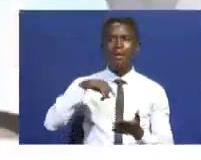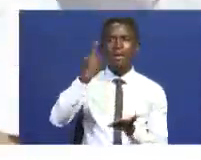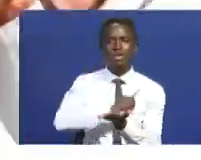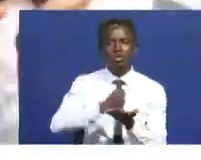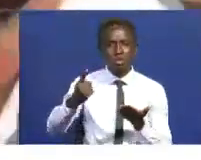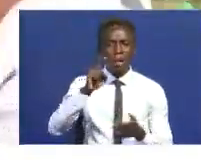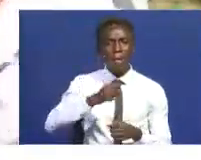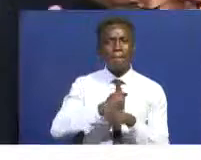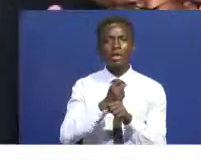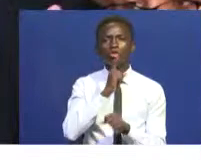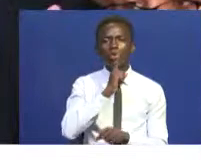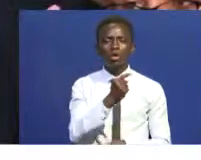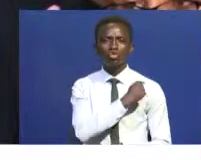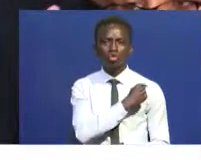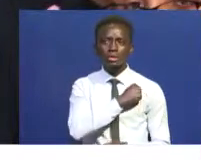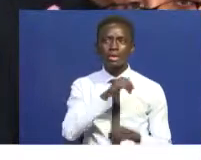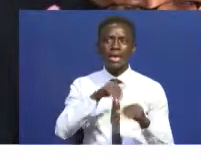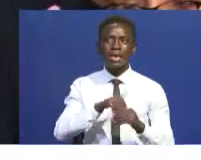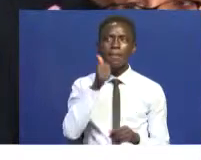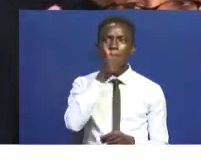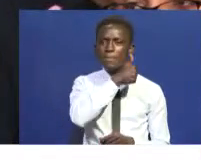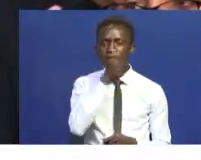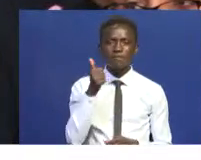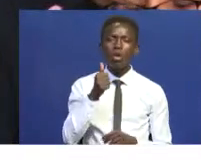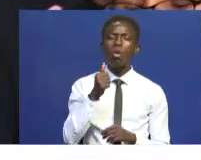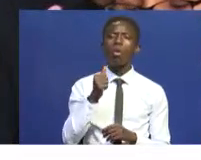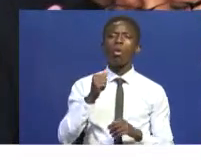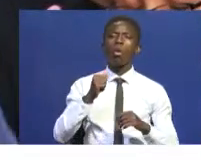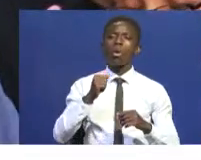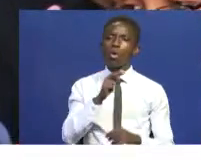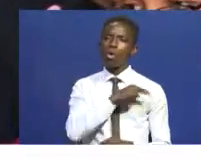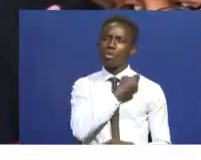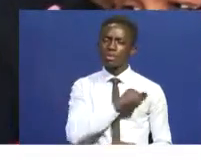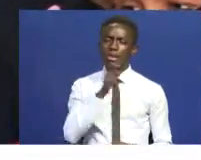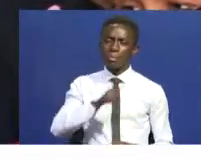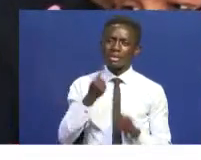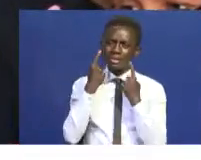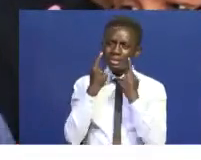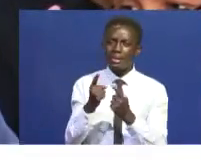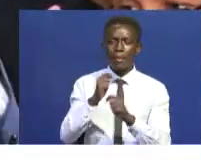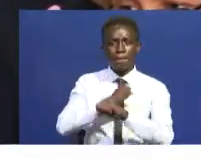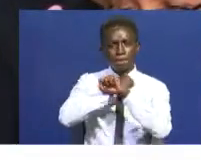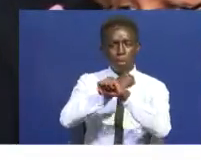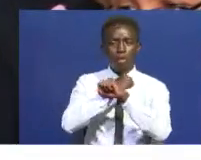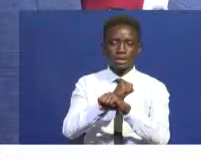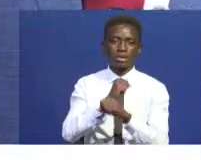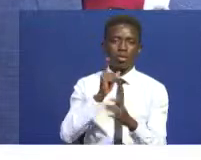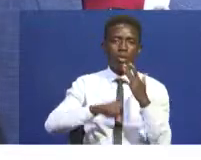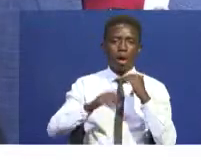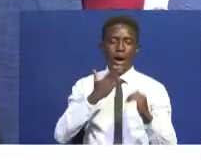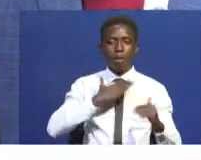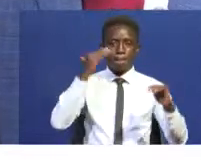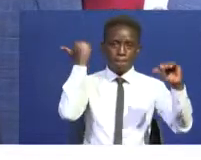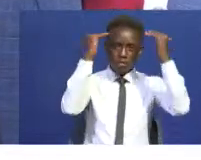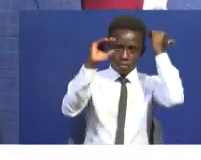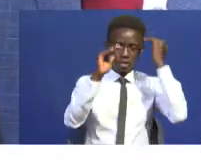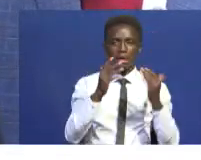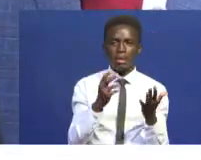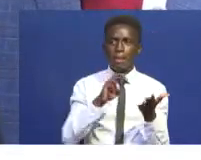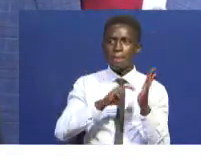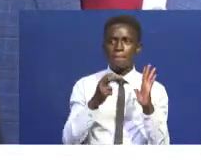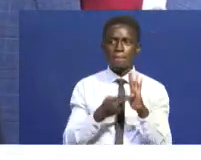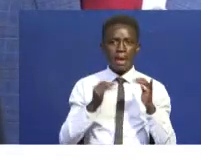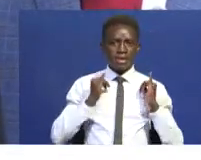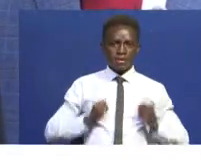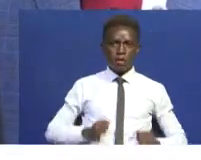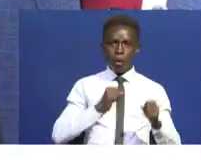doctors also working in private hospitals, they see the need to protect the profession. It's not an individual war, it's the war for profession. The strike that now